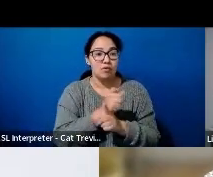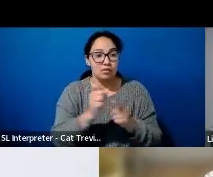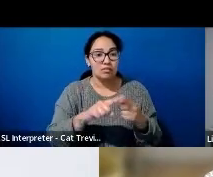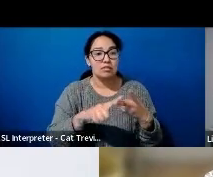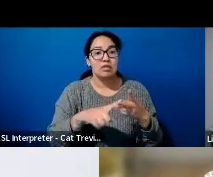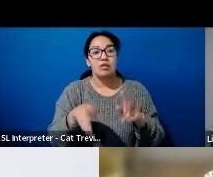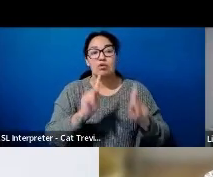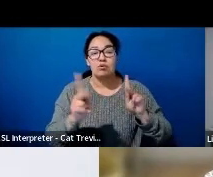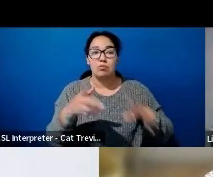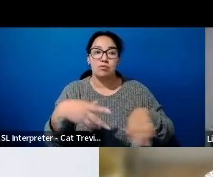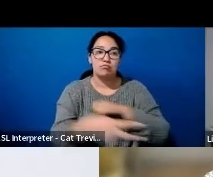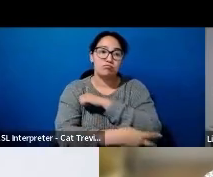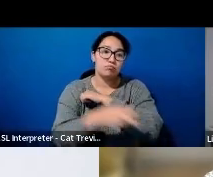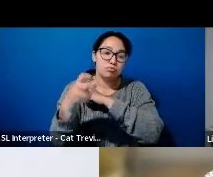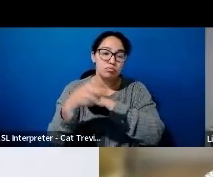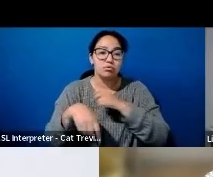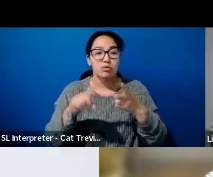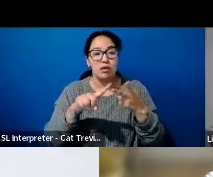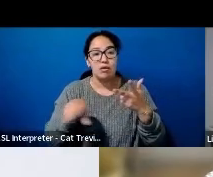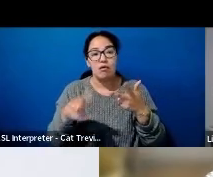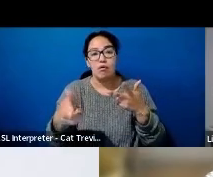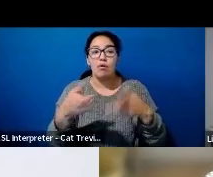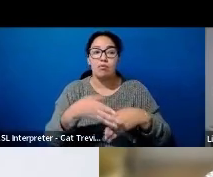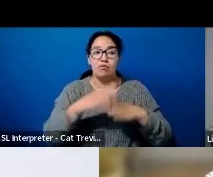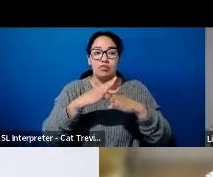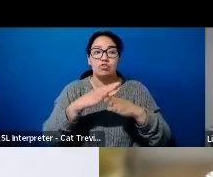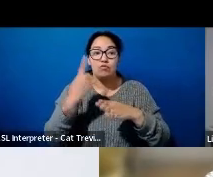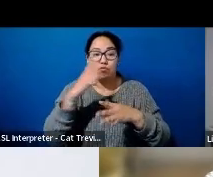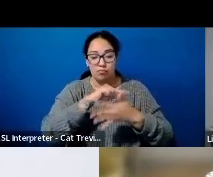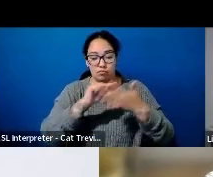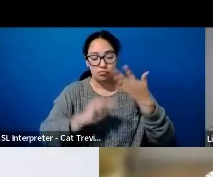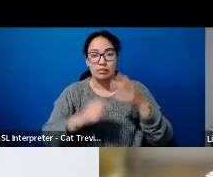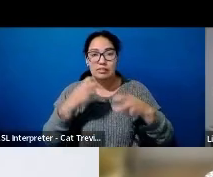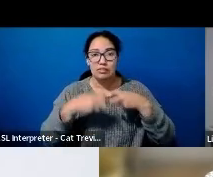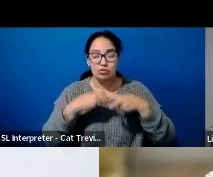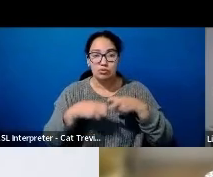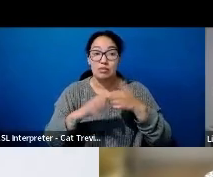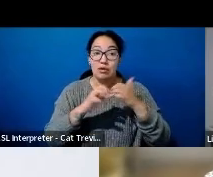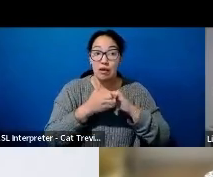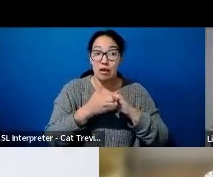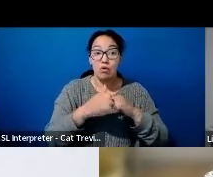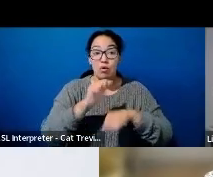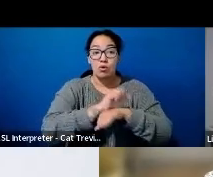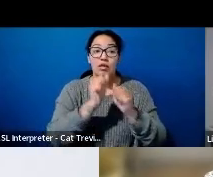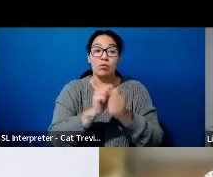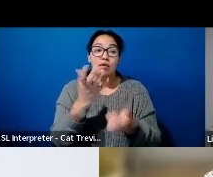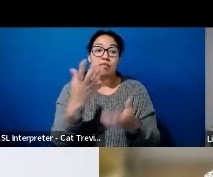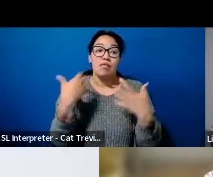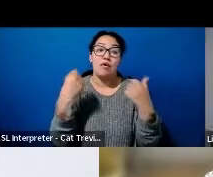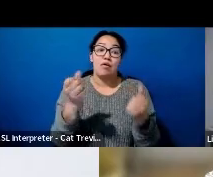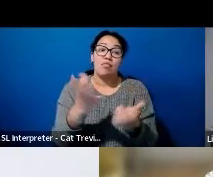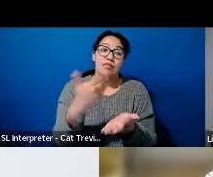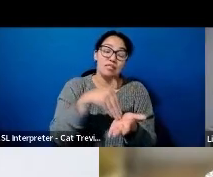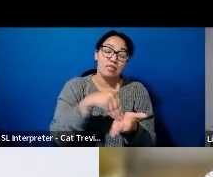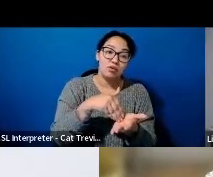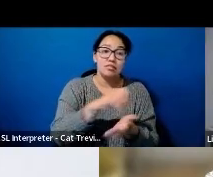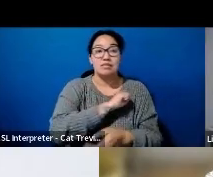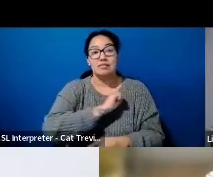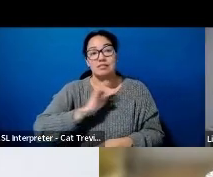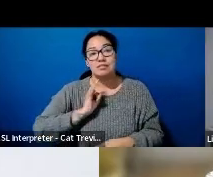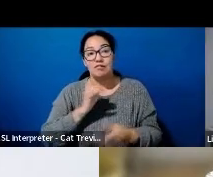and bolstering prevention efforts for these issues by working with health centers and health center staff to